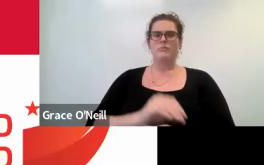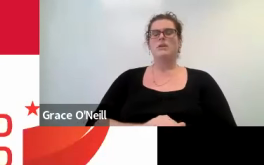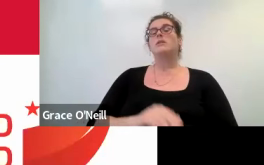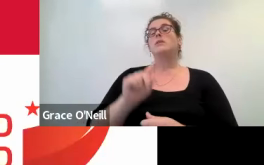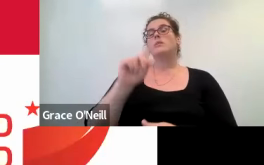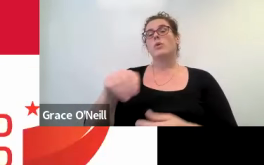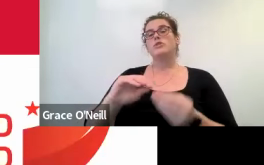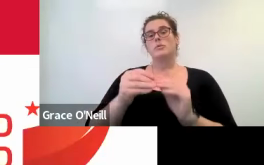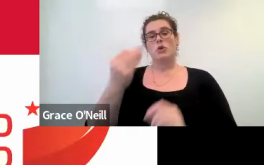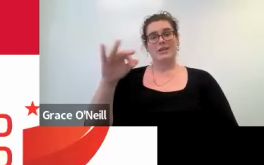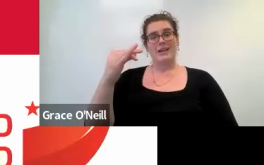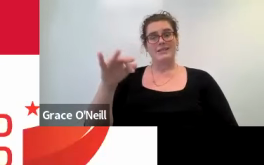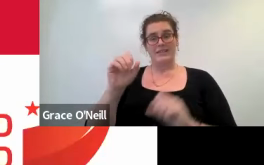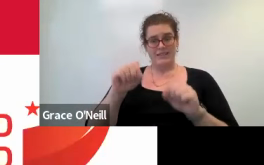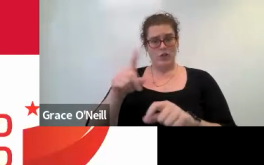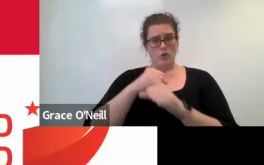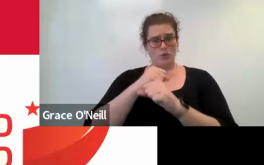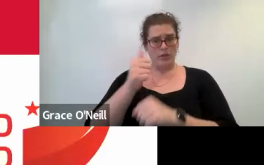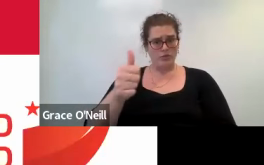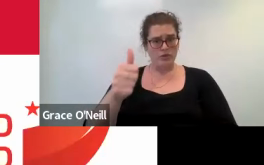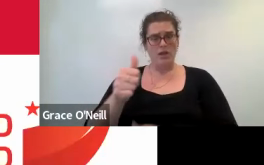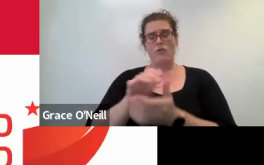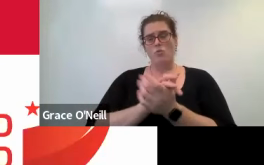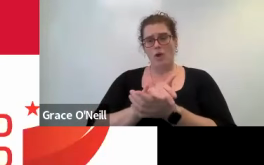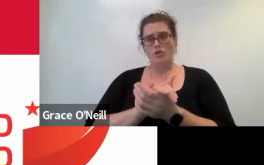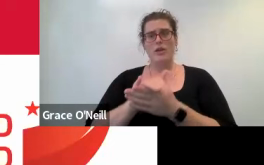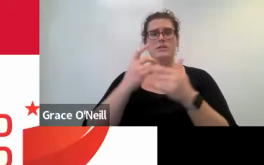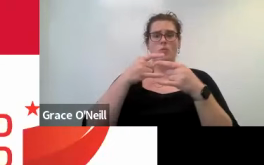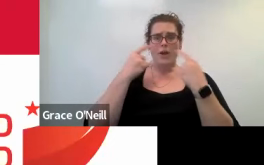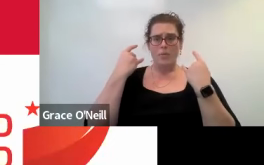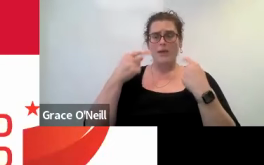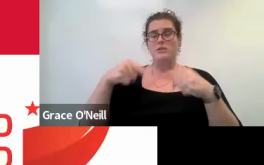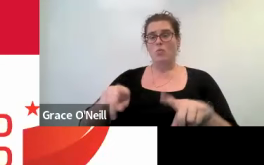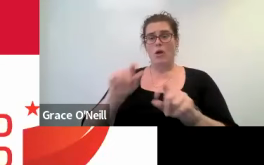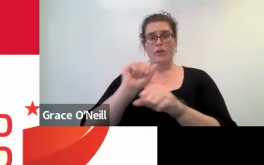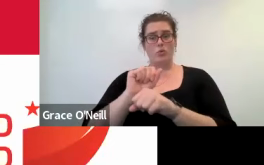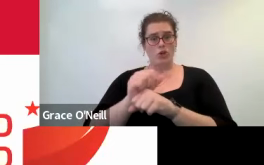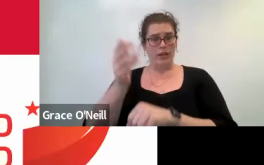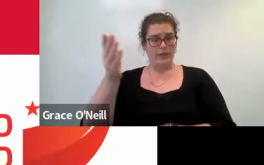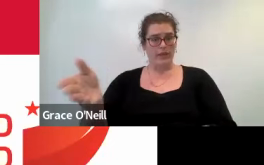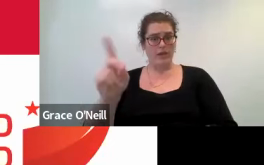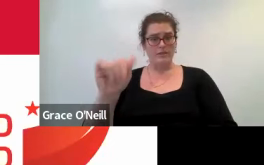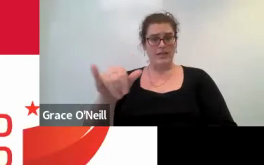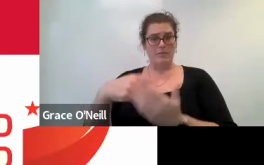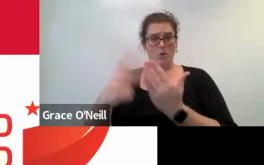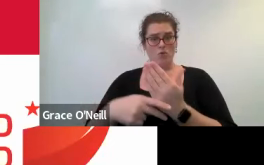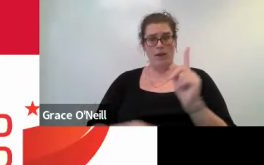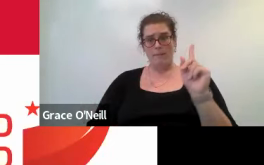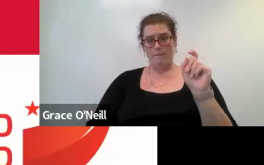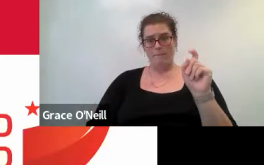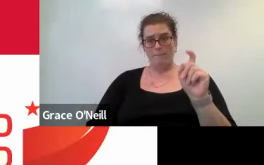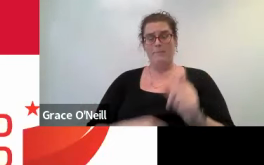to protect yourself, wear masks, wash hands when working at your day program or receiving supports in your home?